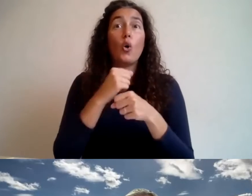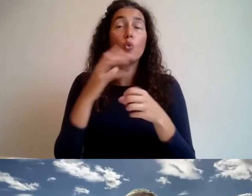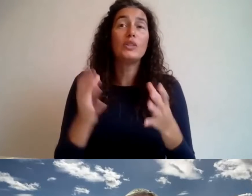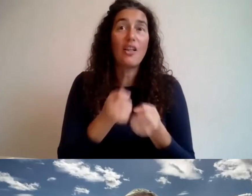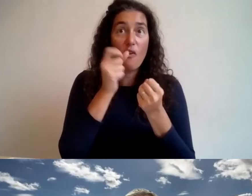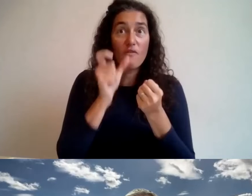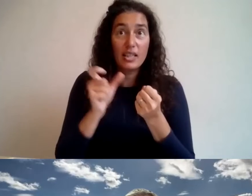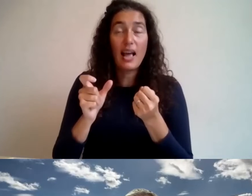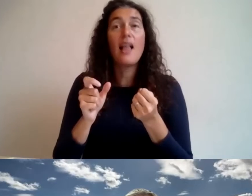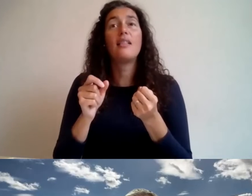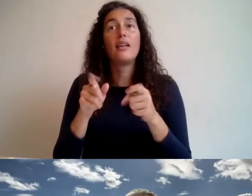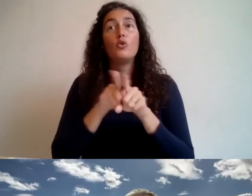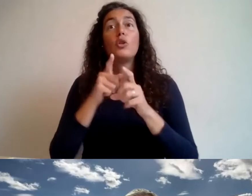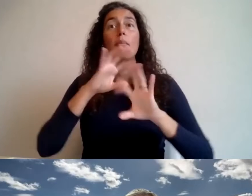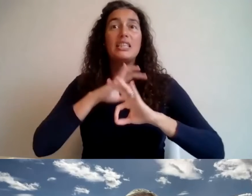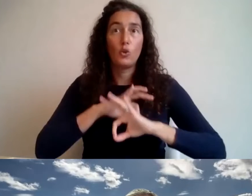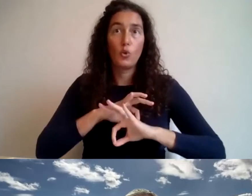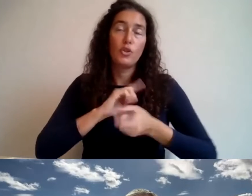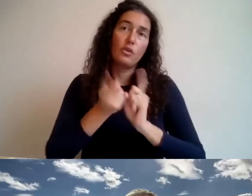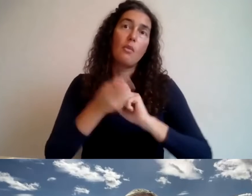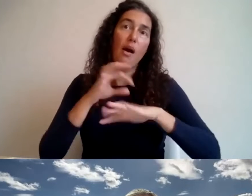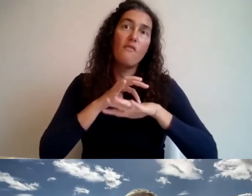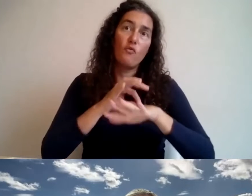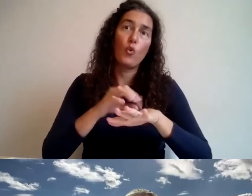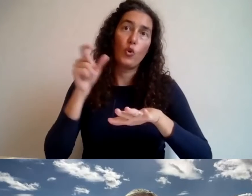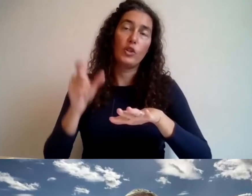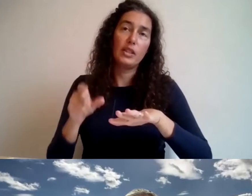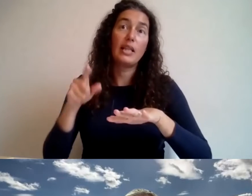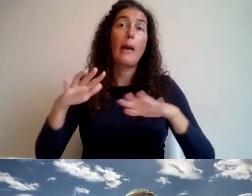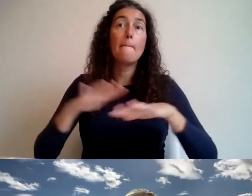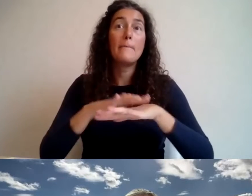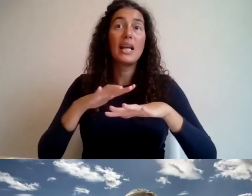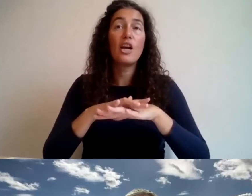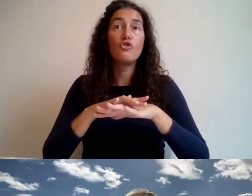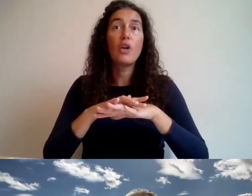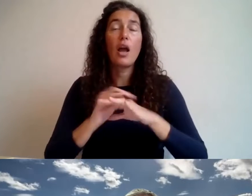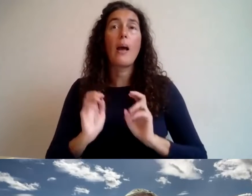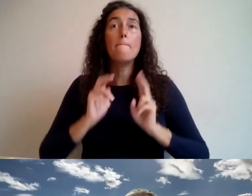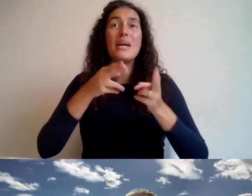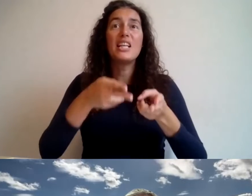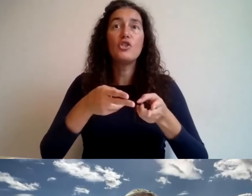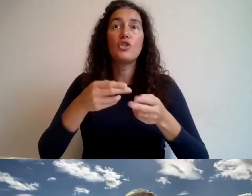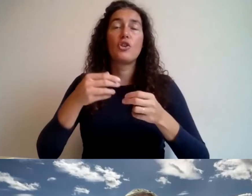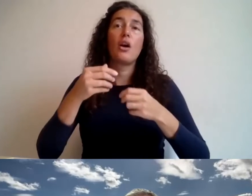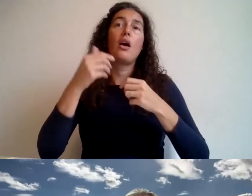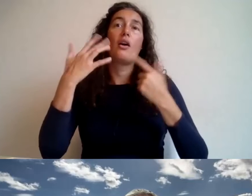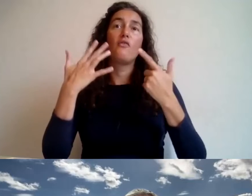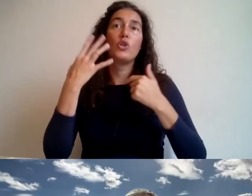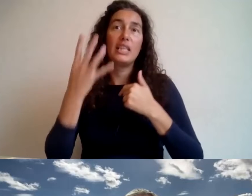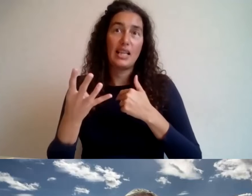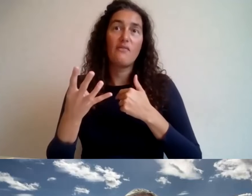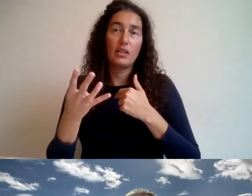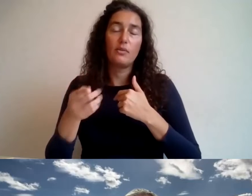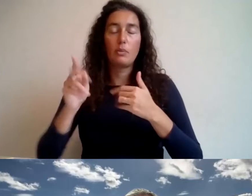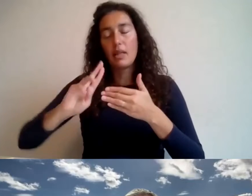and presiding or the Bridge 47 network, and he will introduce